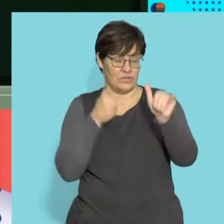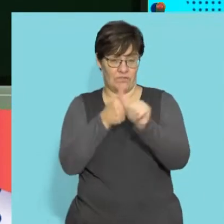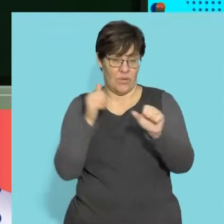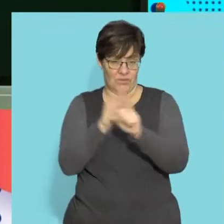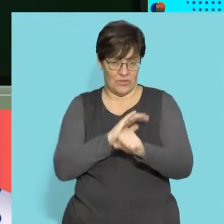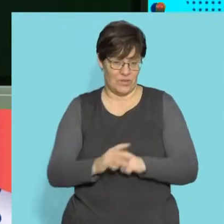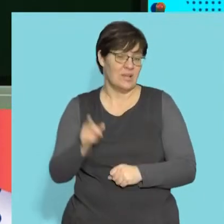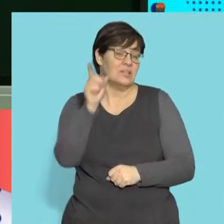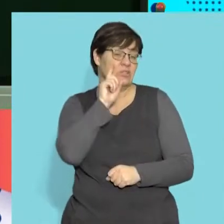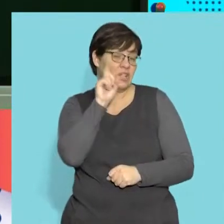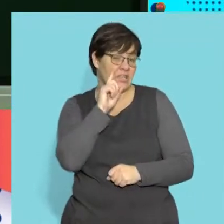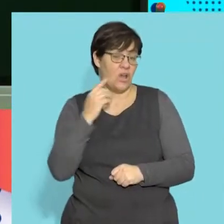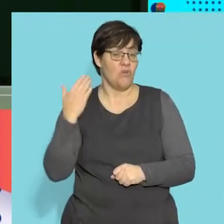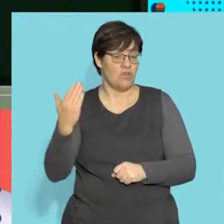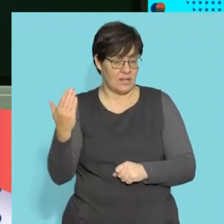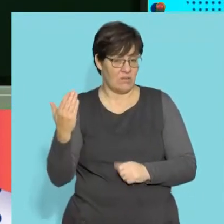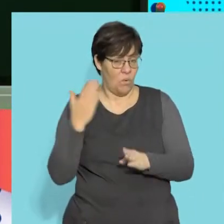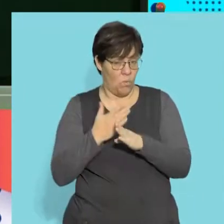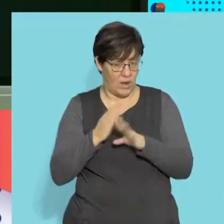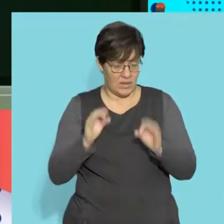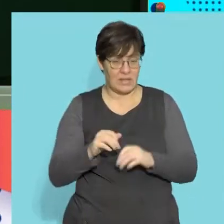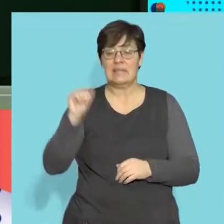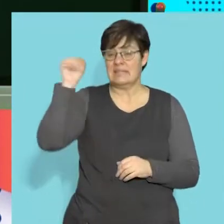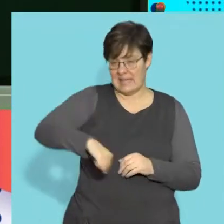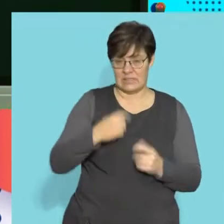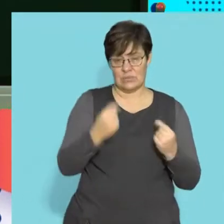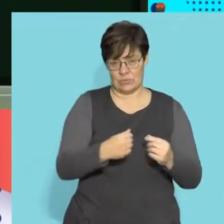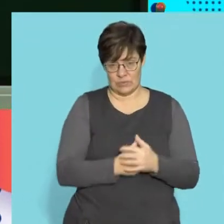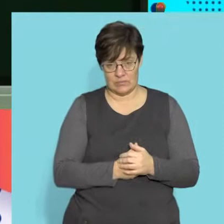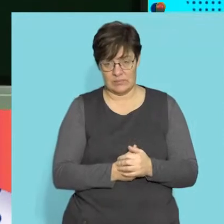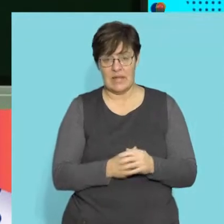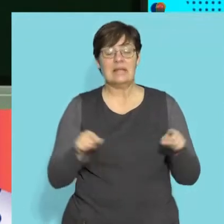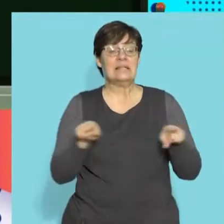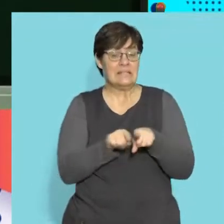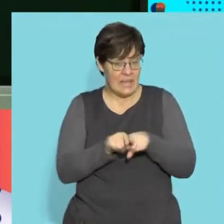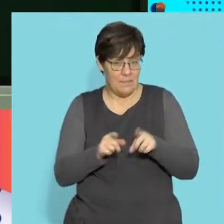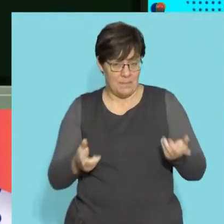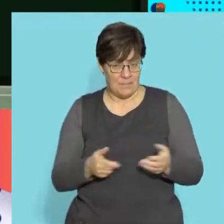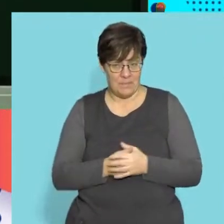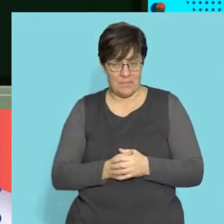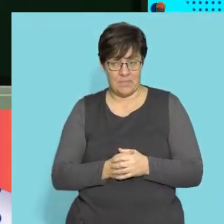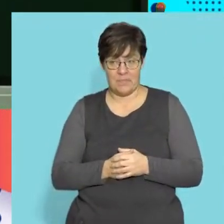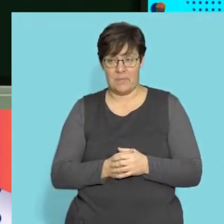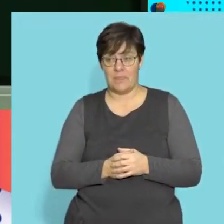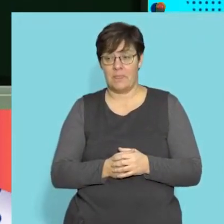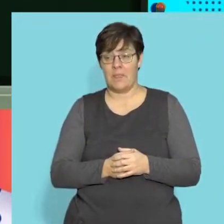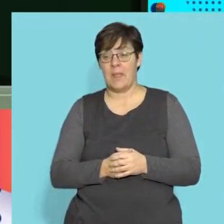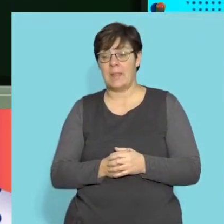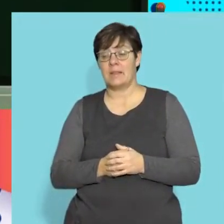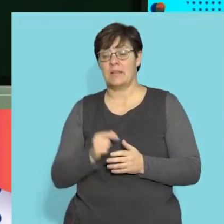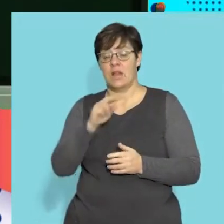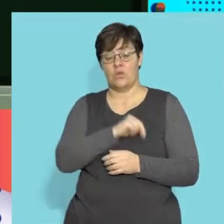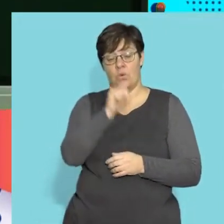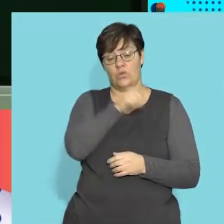applying the different rules. Let's just check. Does the right-hand rule work? Yes, it does, in exactly the same way.